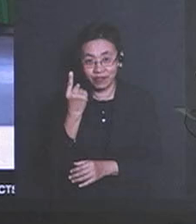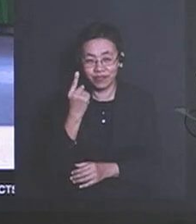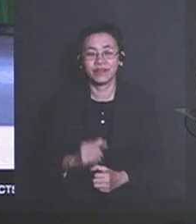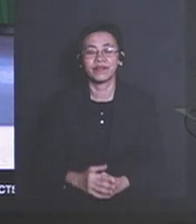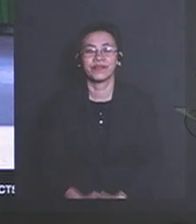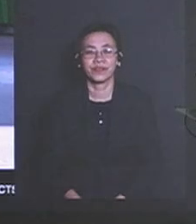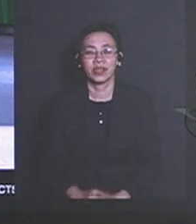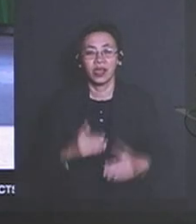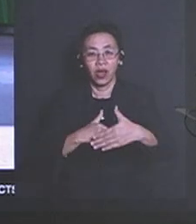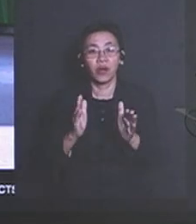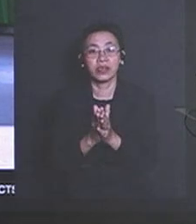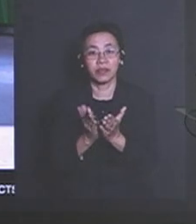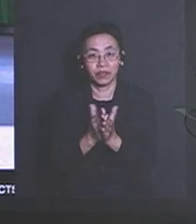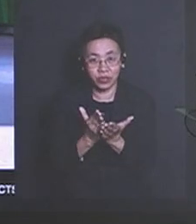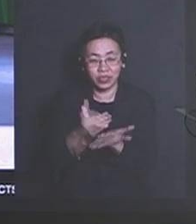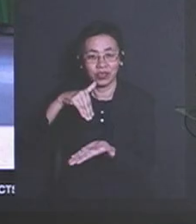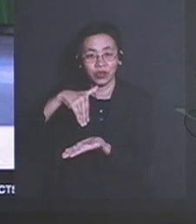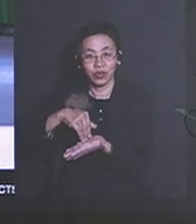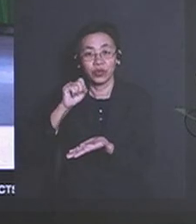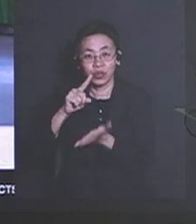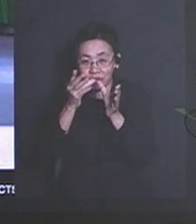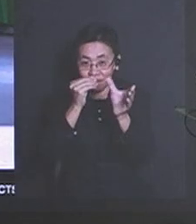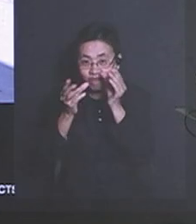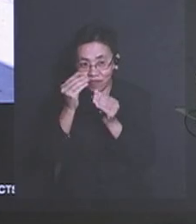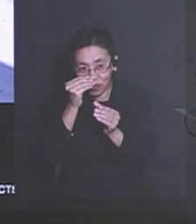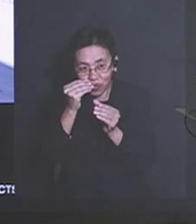open for natural ventilation